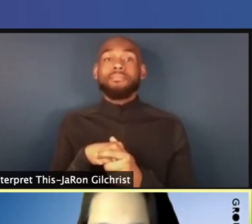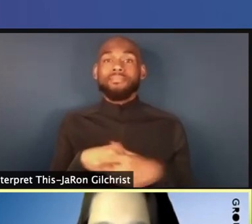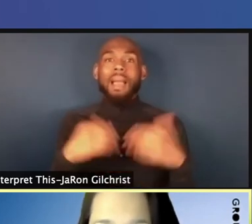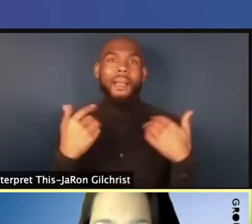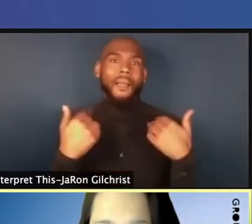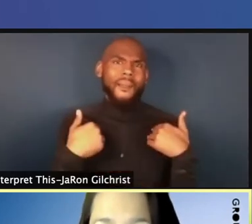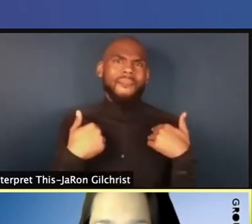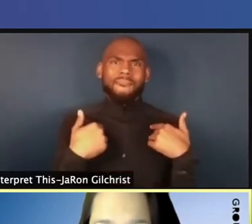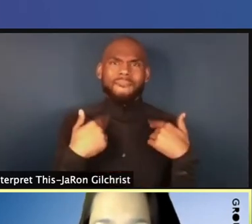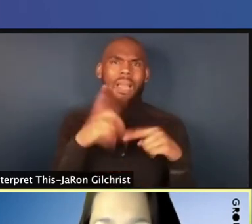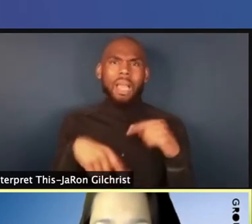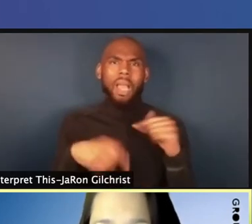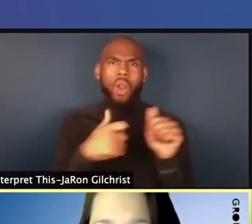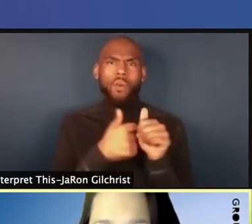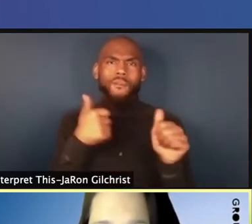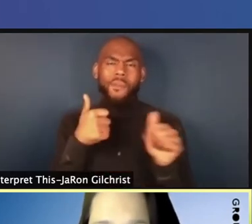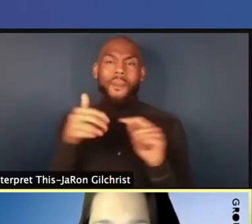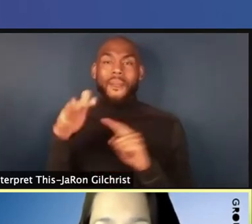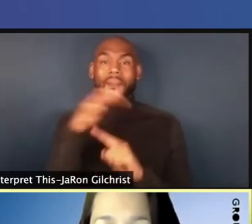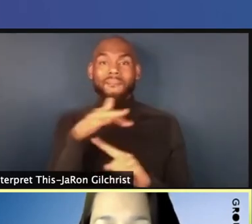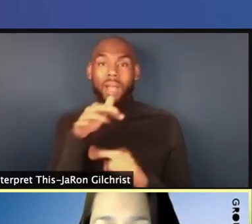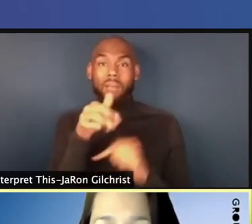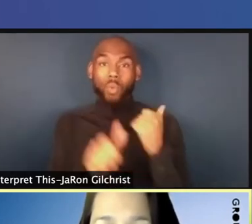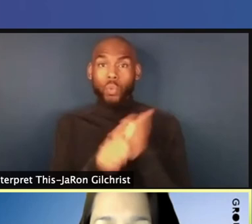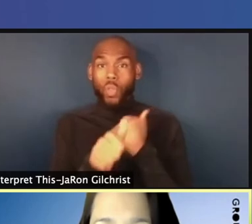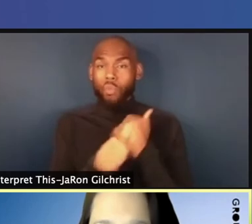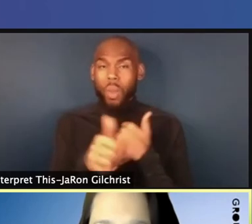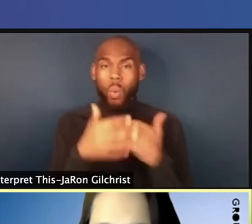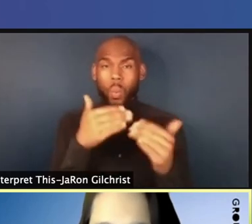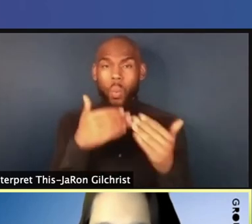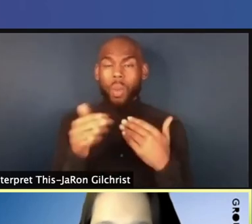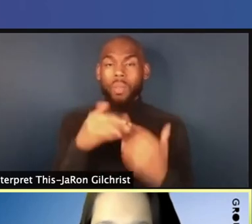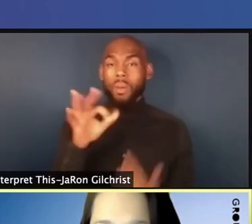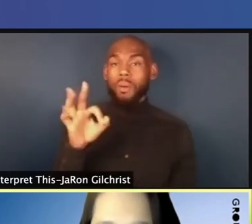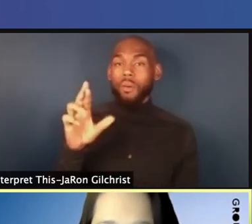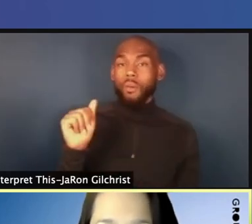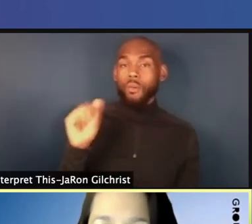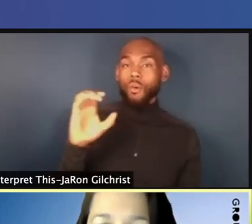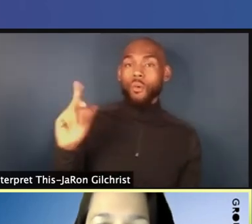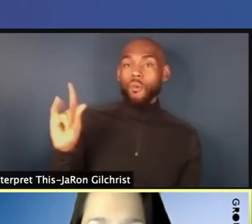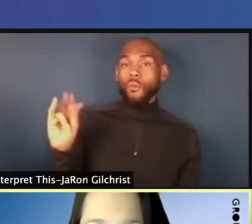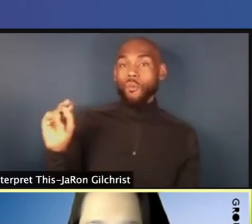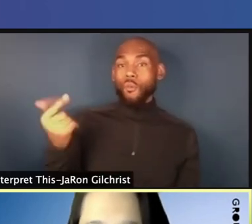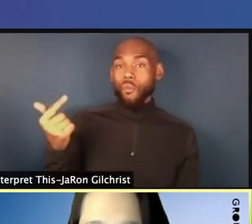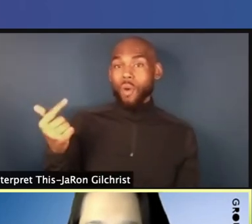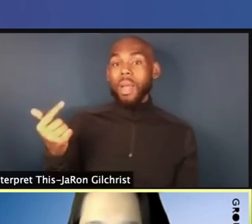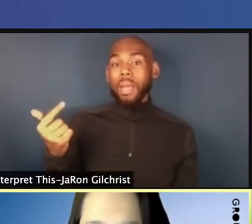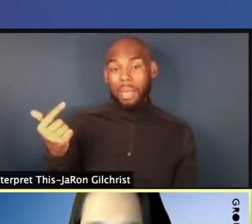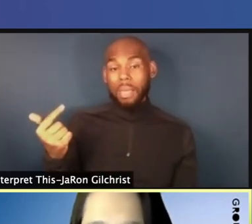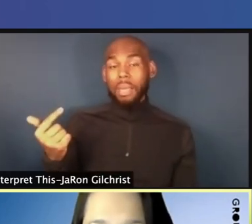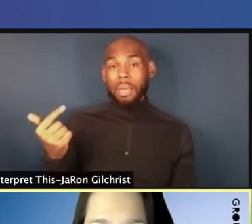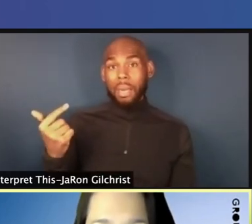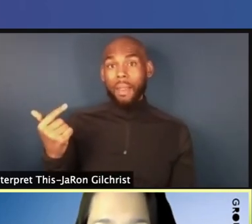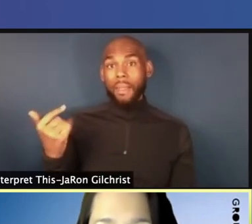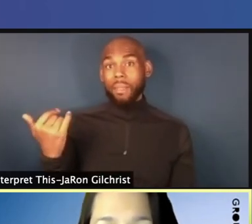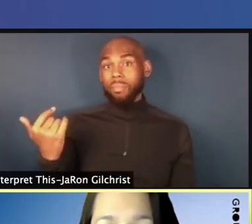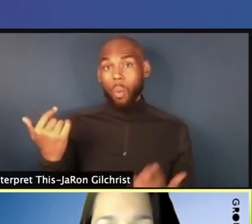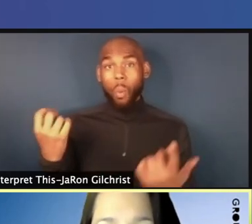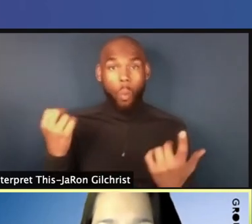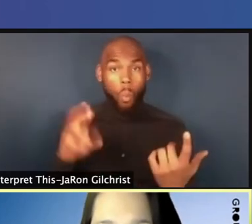threats are to your to the location that you're in. Whether it's fracking that is like on the table for happening, whether